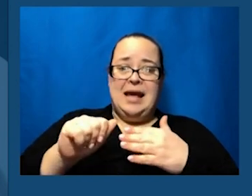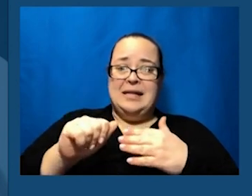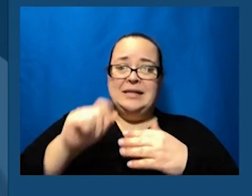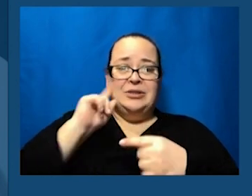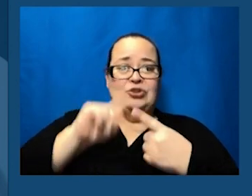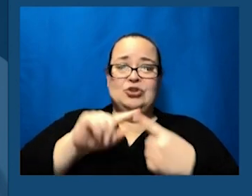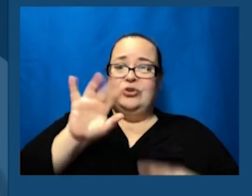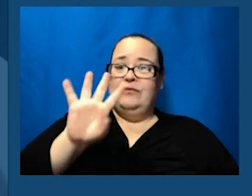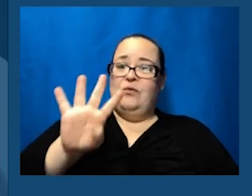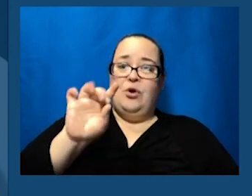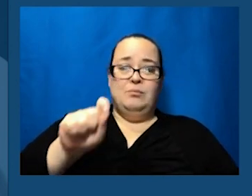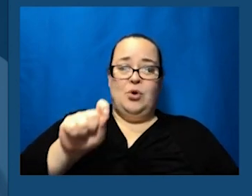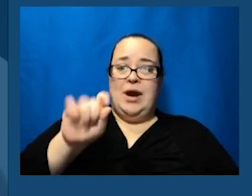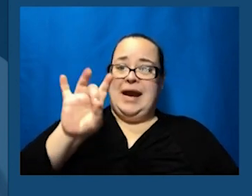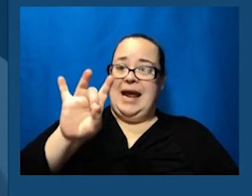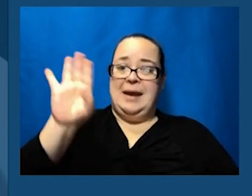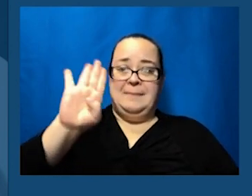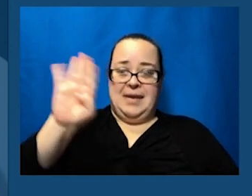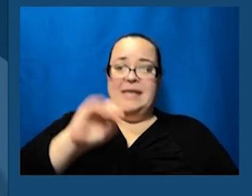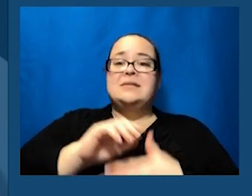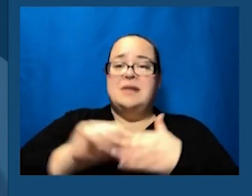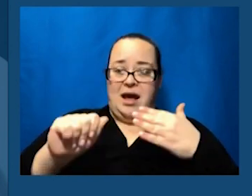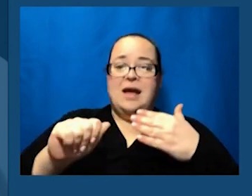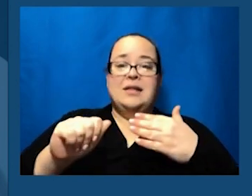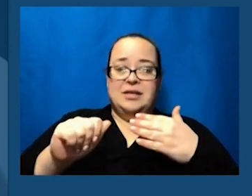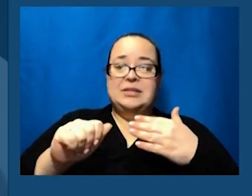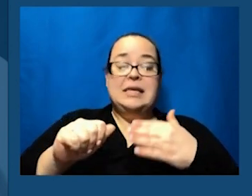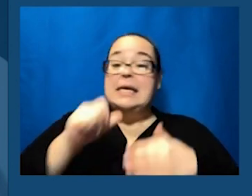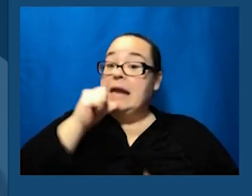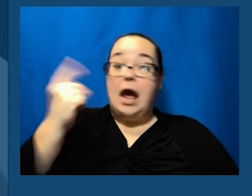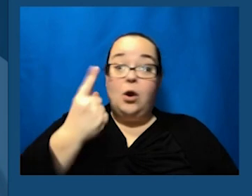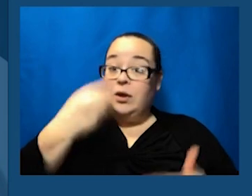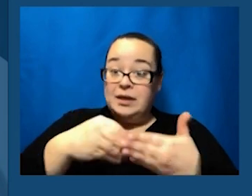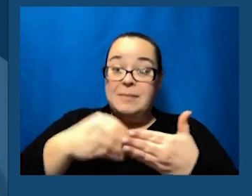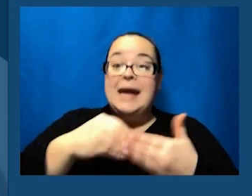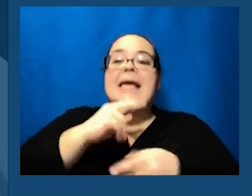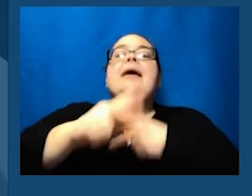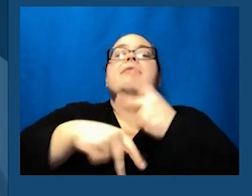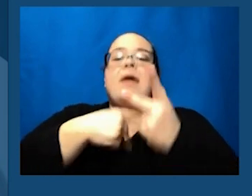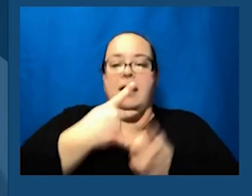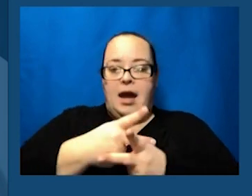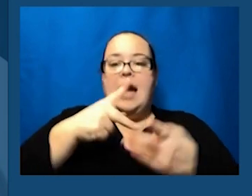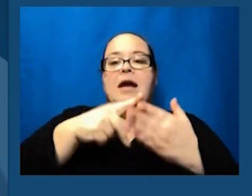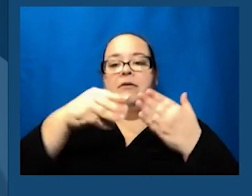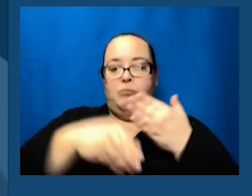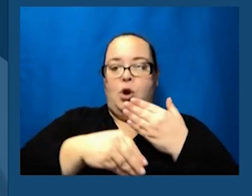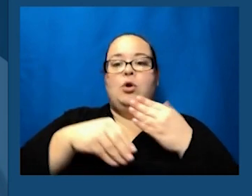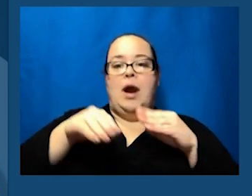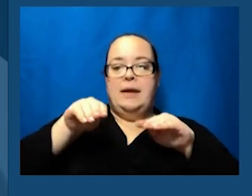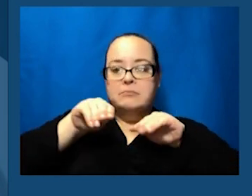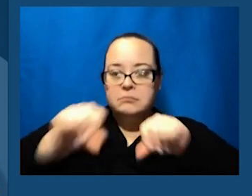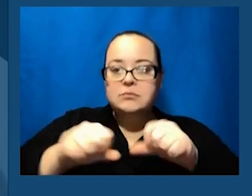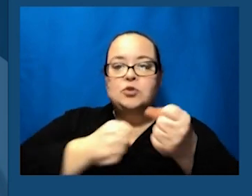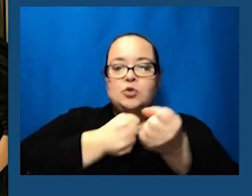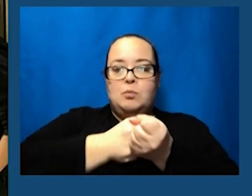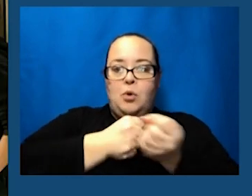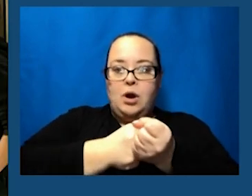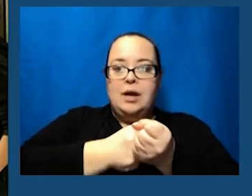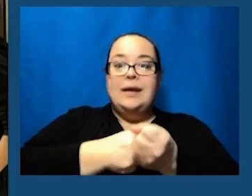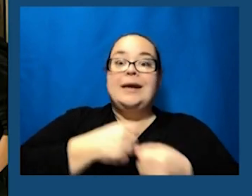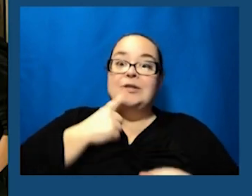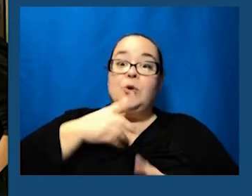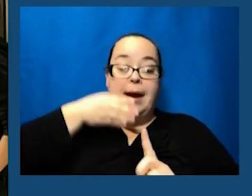not just about the dollars, it's the kind of programs that we're funding here. And that's why I keep talking about the kids in schools. We're putting $45